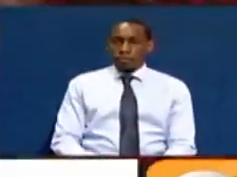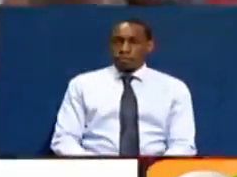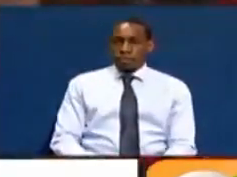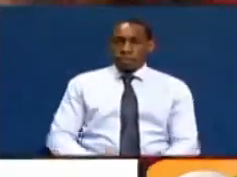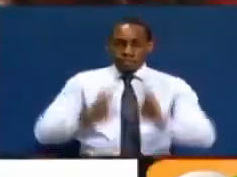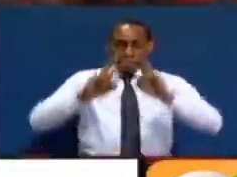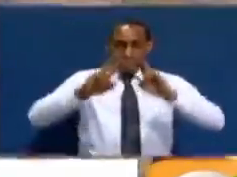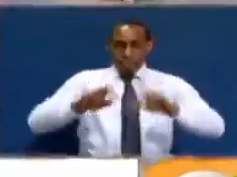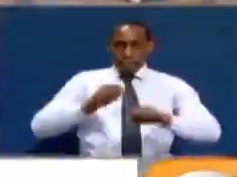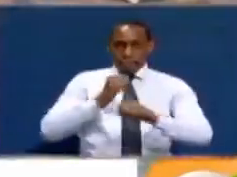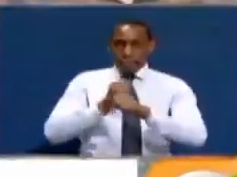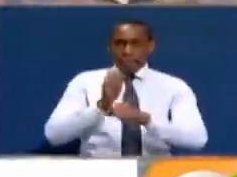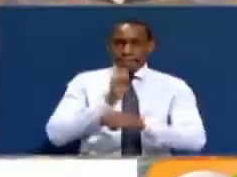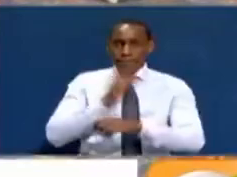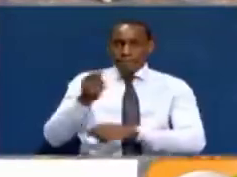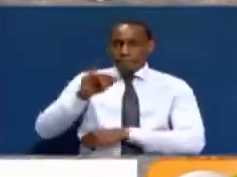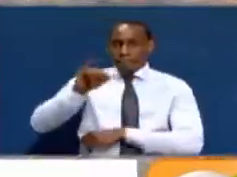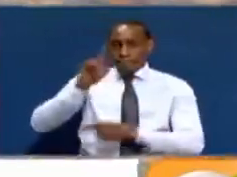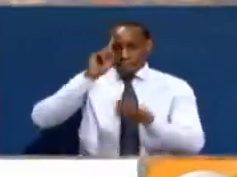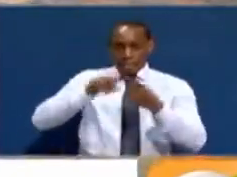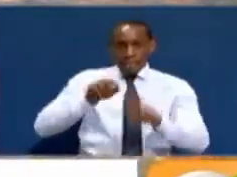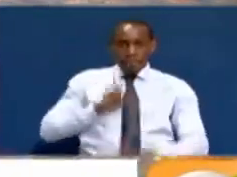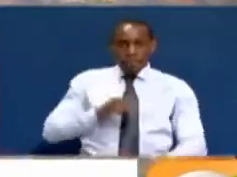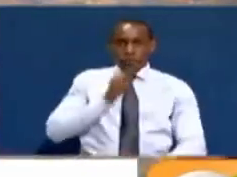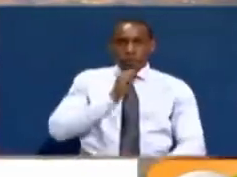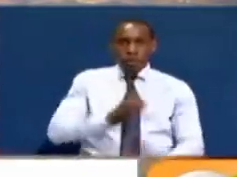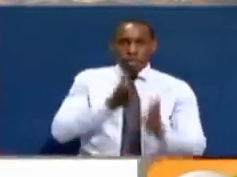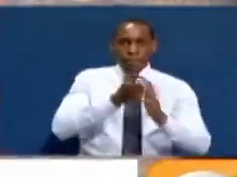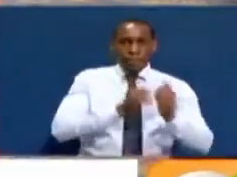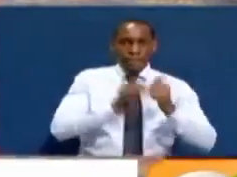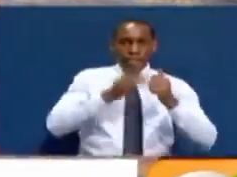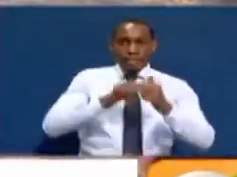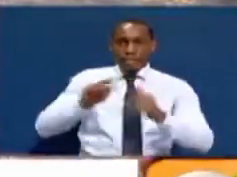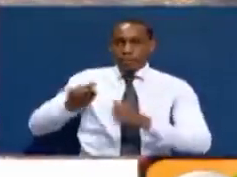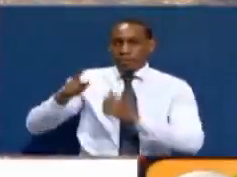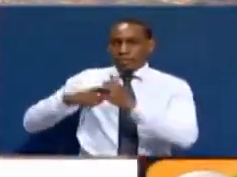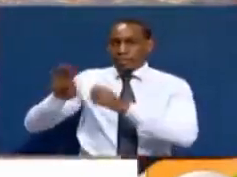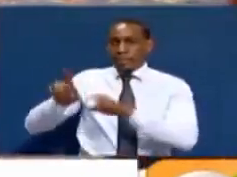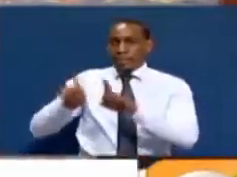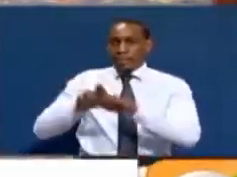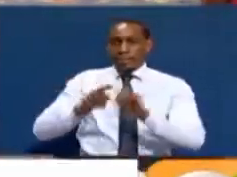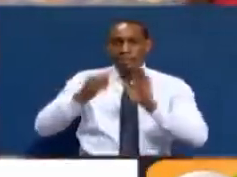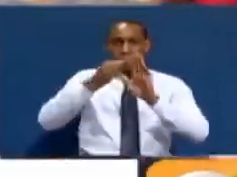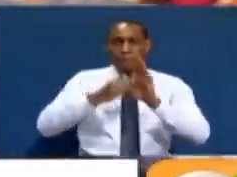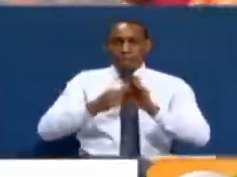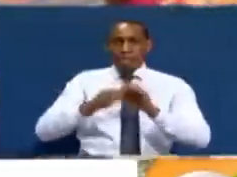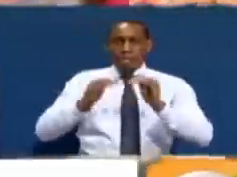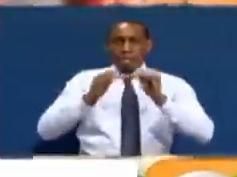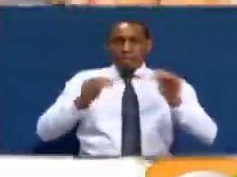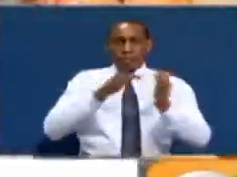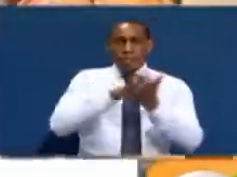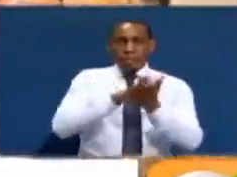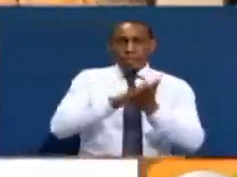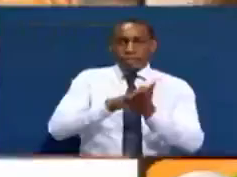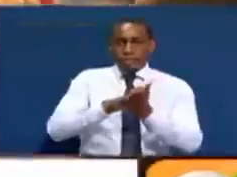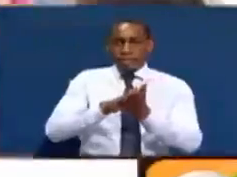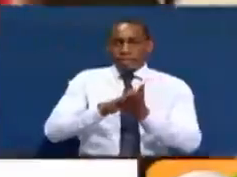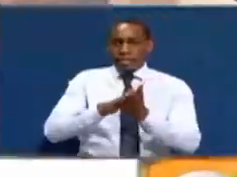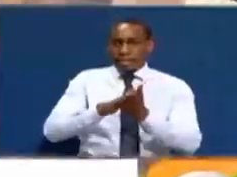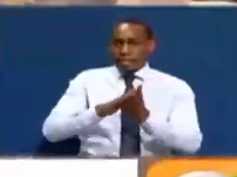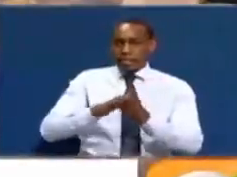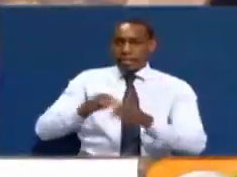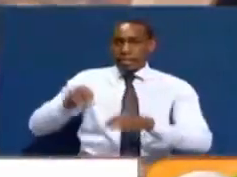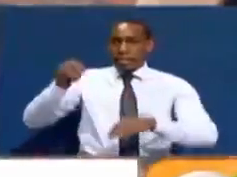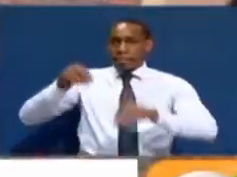The study done at the beginning of the year targeted women aged between 18 and 65 who also ranked Equity Bank, Arimis Petroleum Jelly and